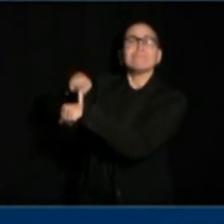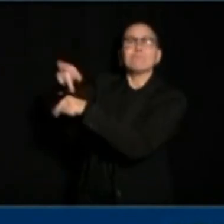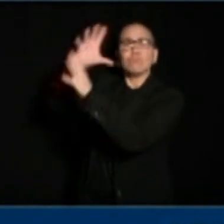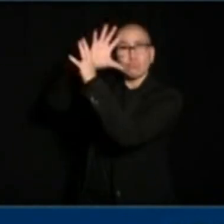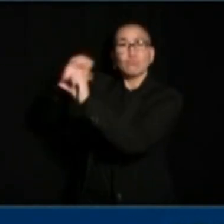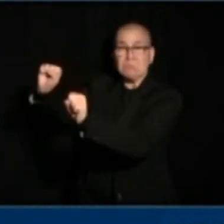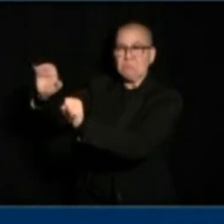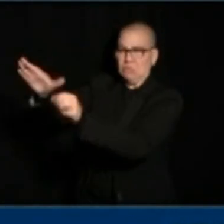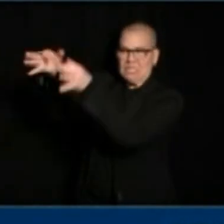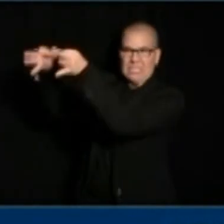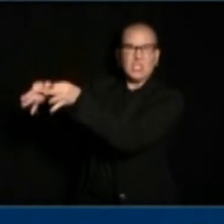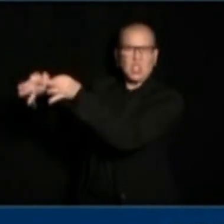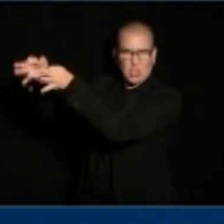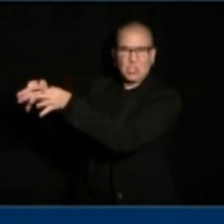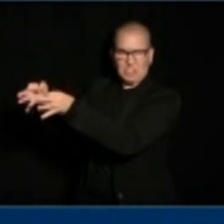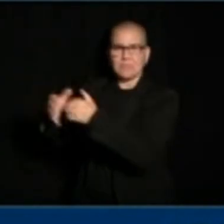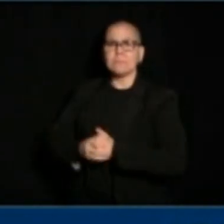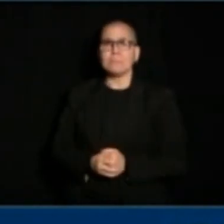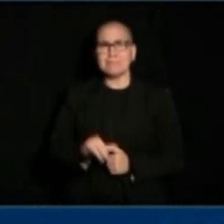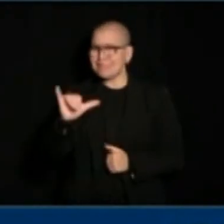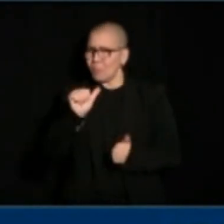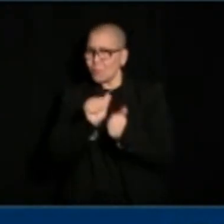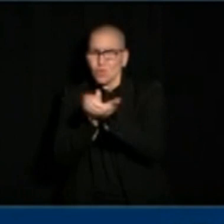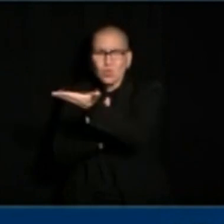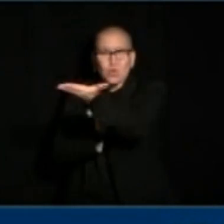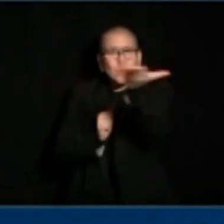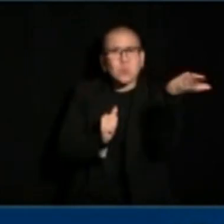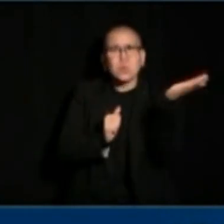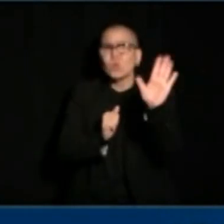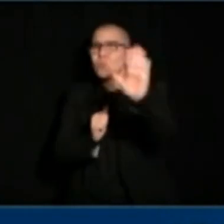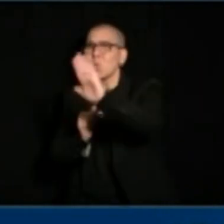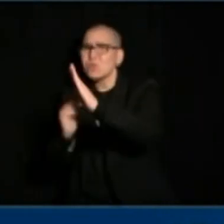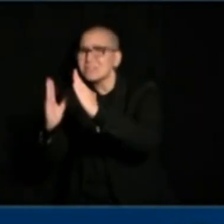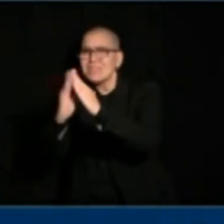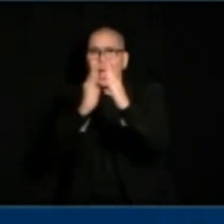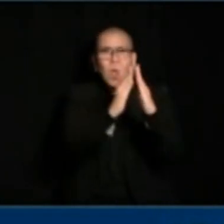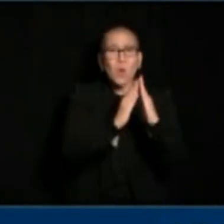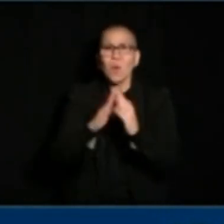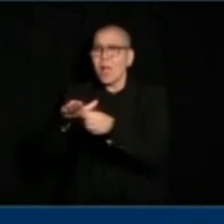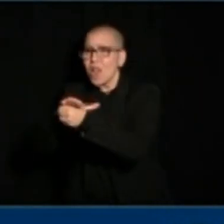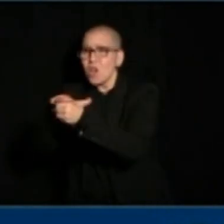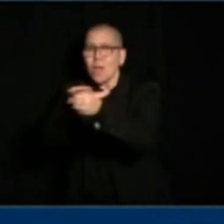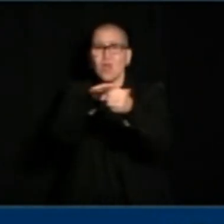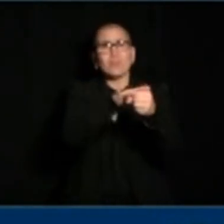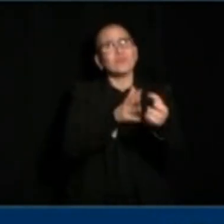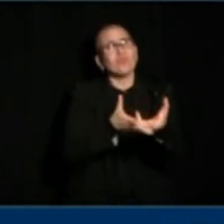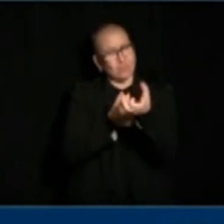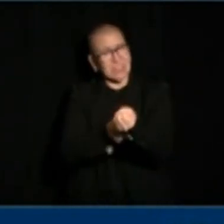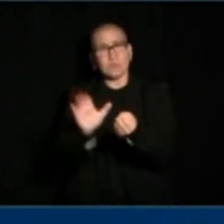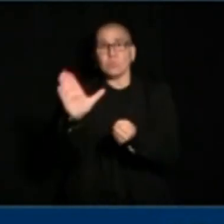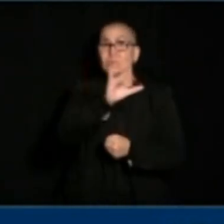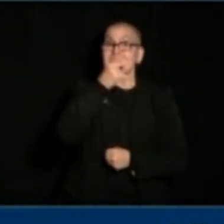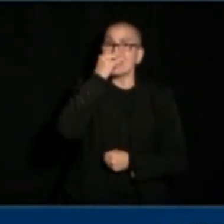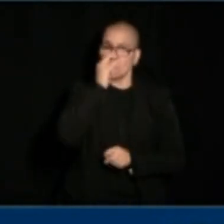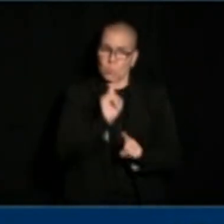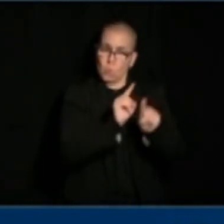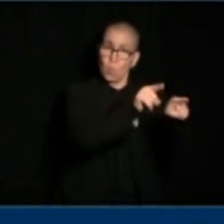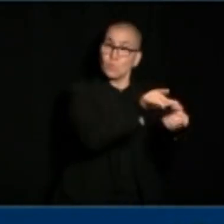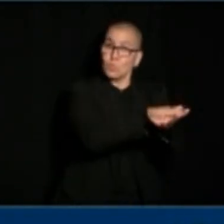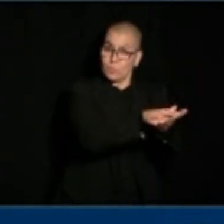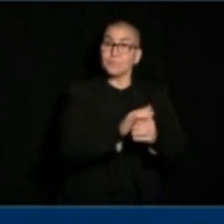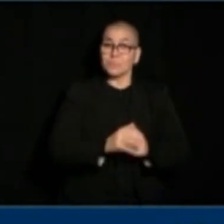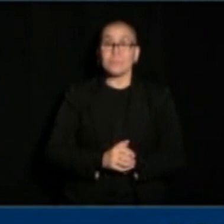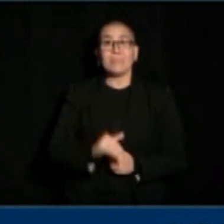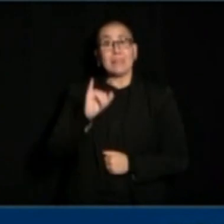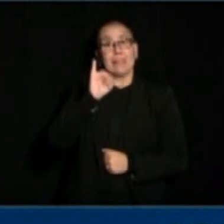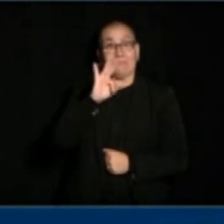do across this state. Where it makes sense, we need to have those kids in the classroom, but they can't be there if their teachers are